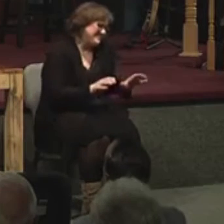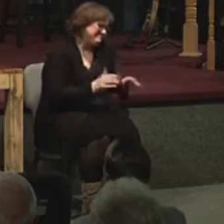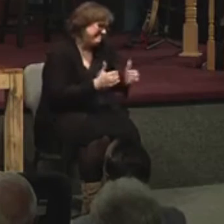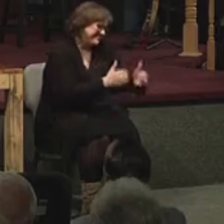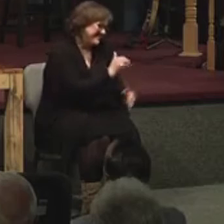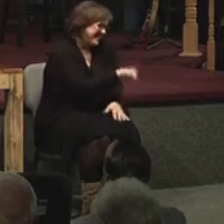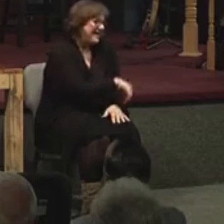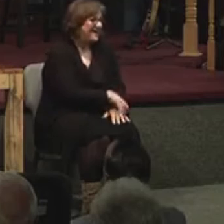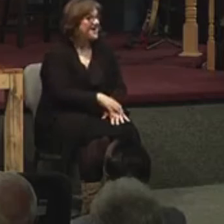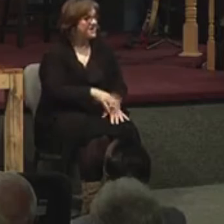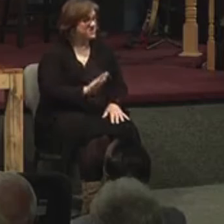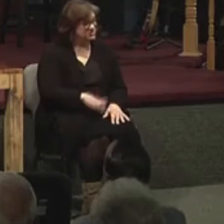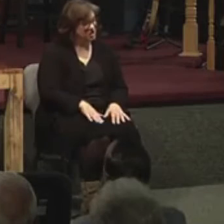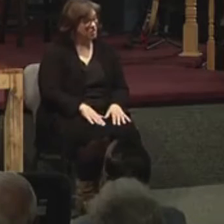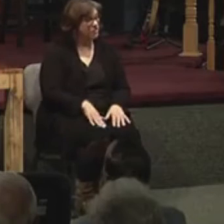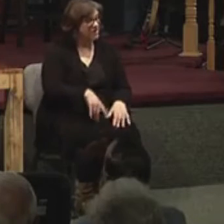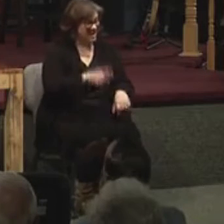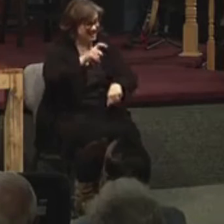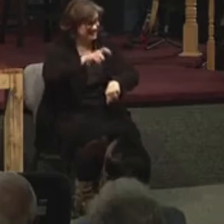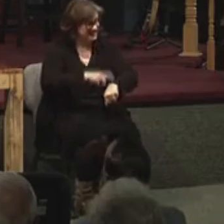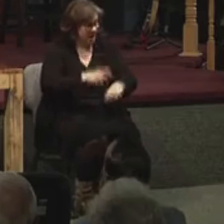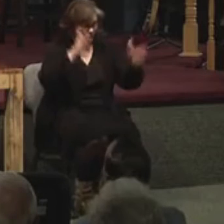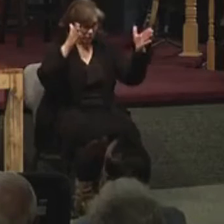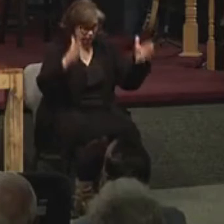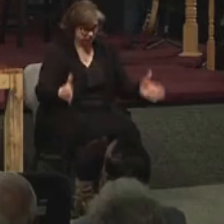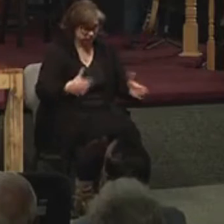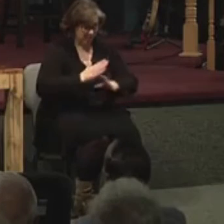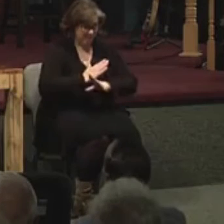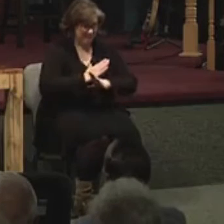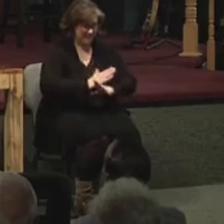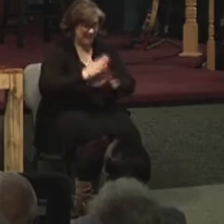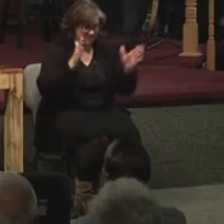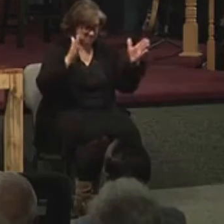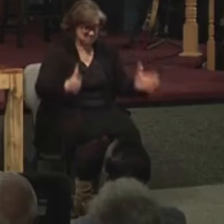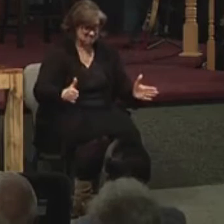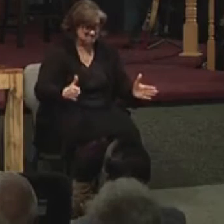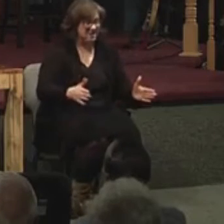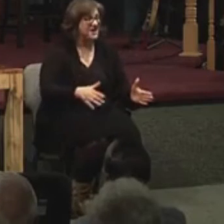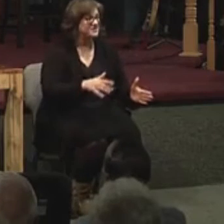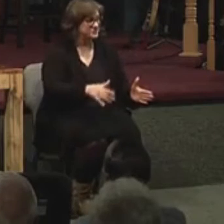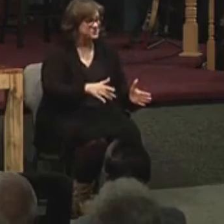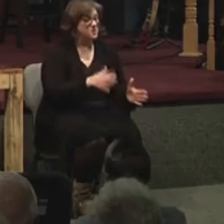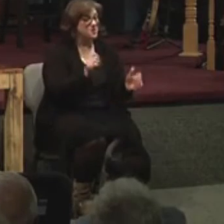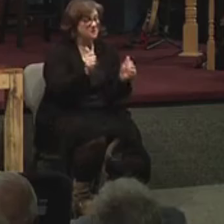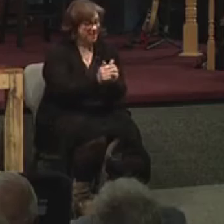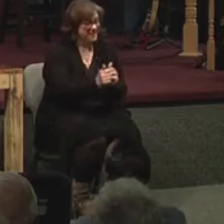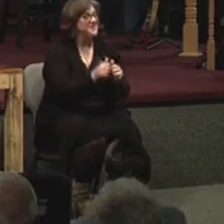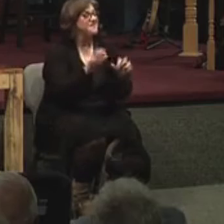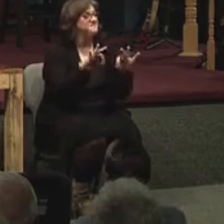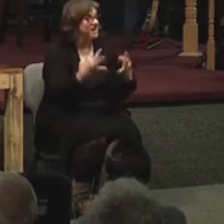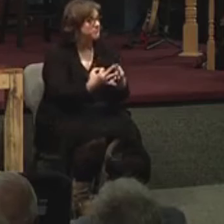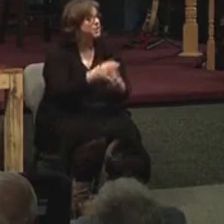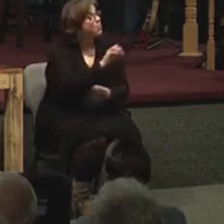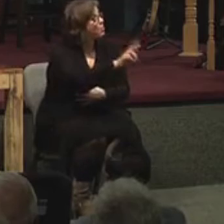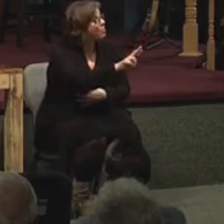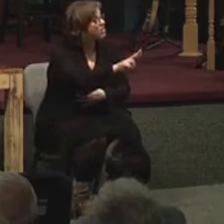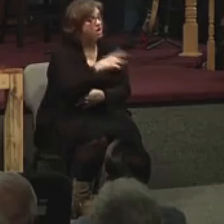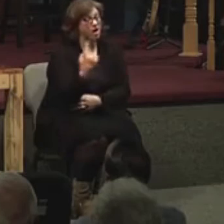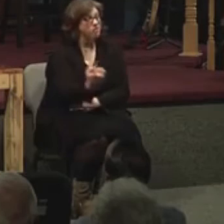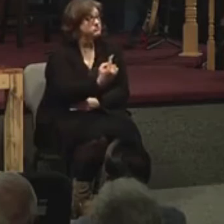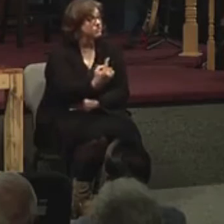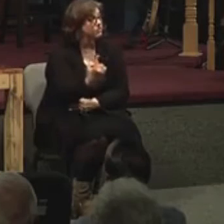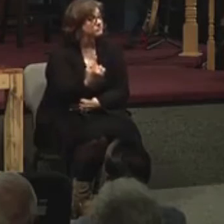permission to block out time to be with your family. You have permission to block out time to be by yourself with